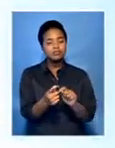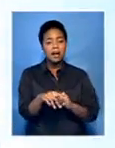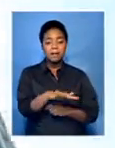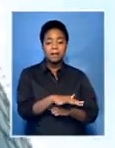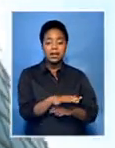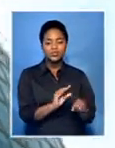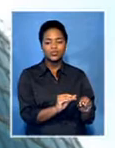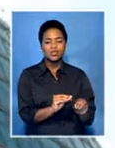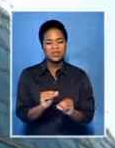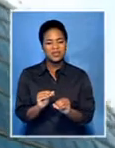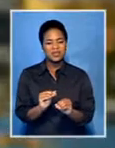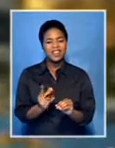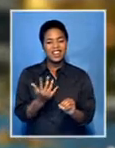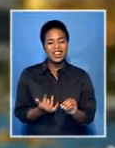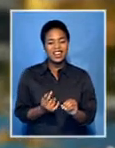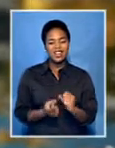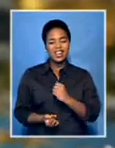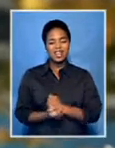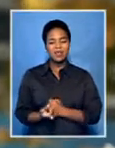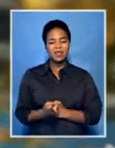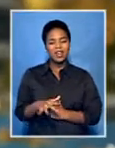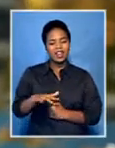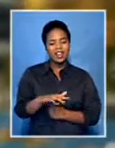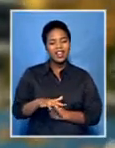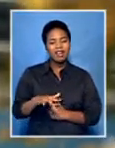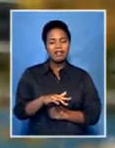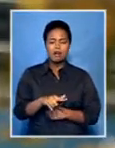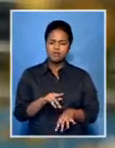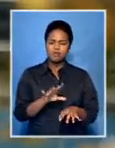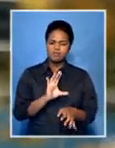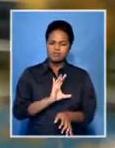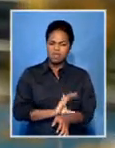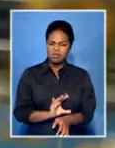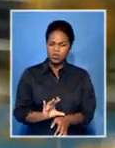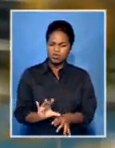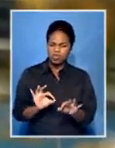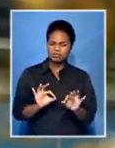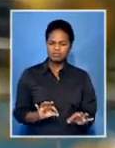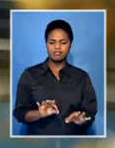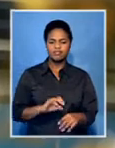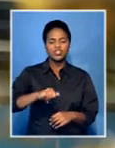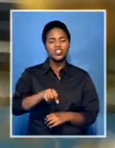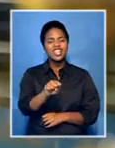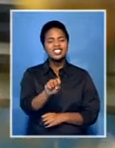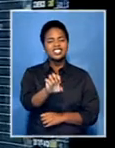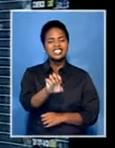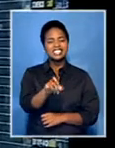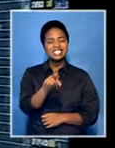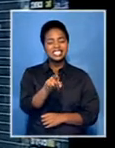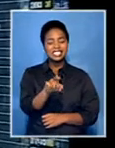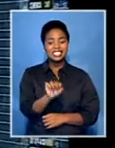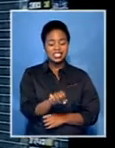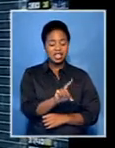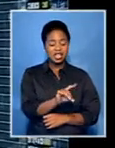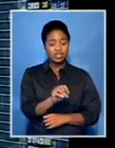location, and trading today takes place in a high-tech computerized environment. And time has certainly been the JSE's friend. A 100